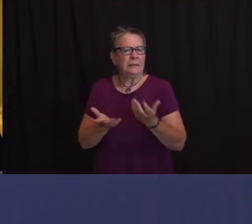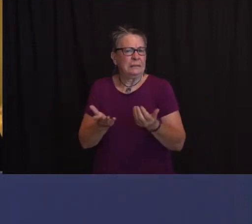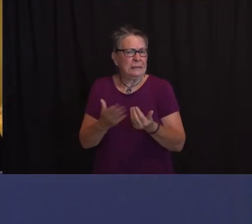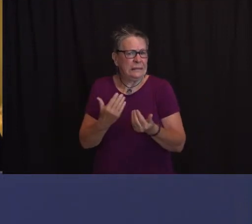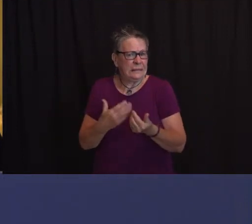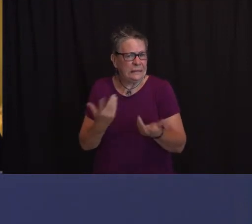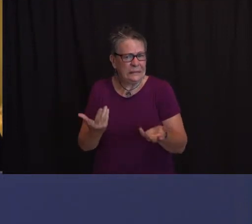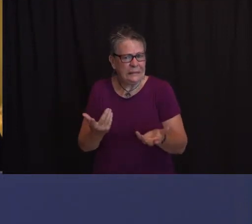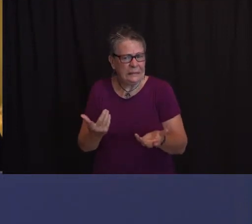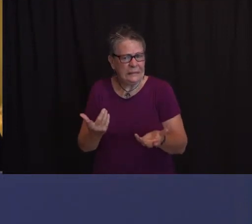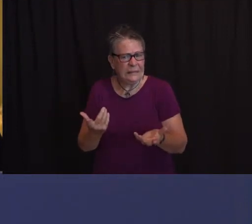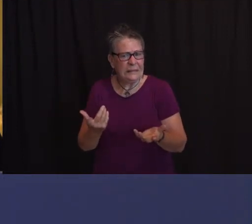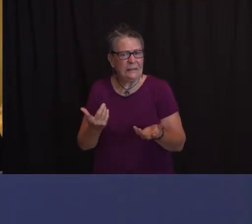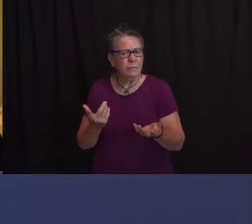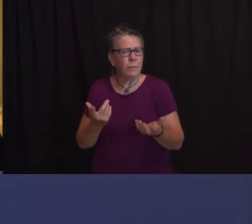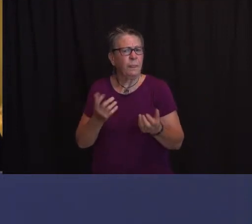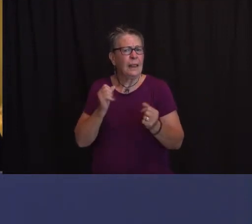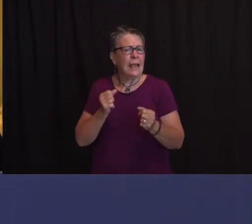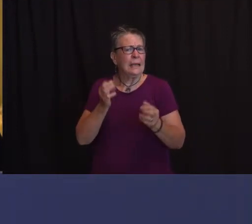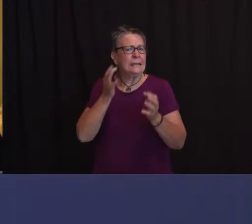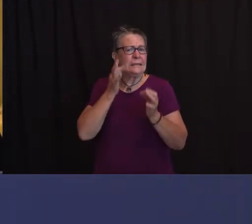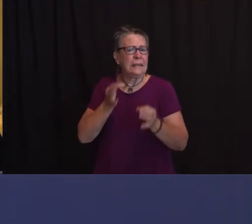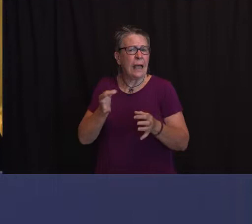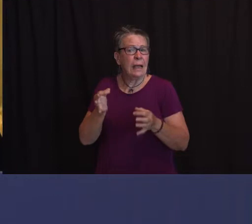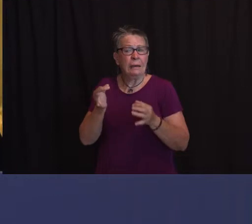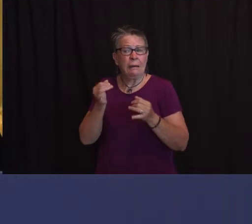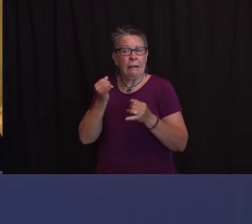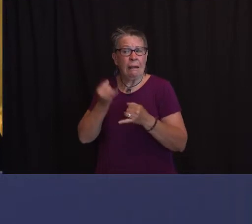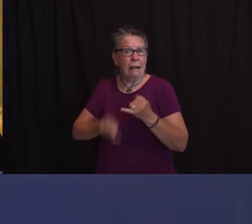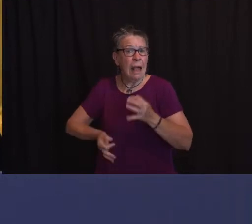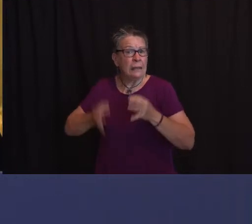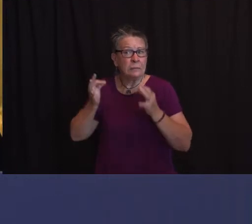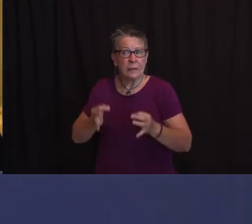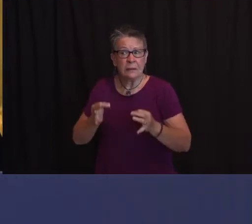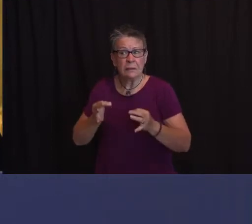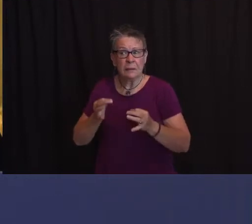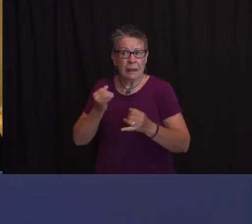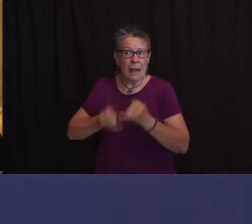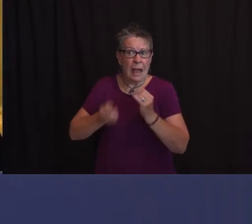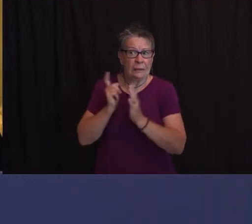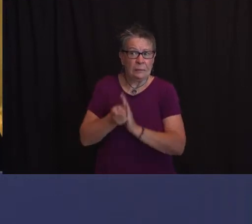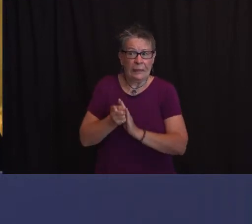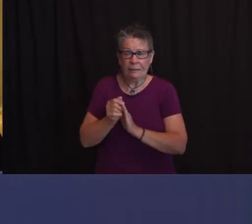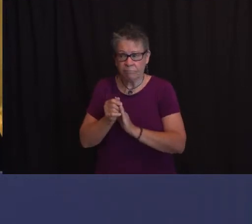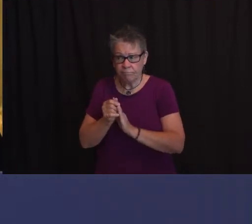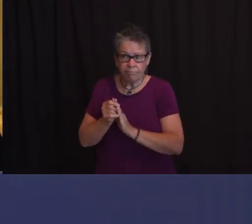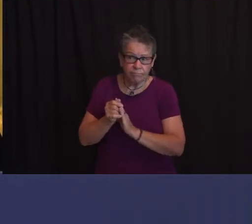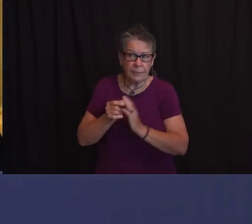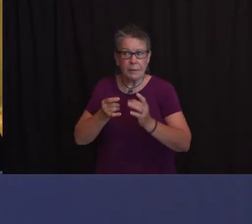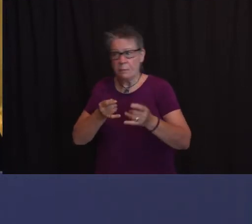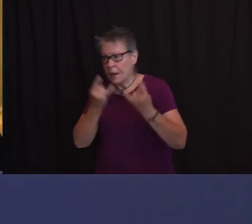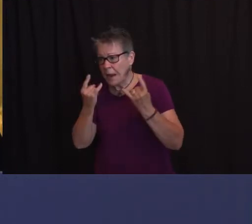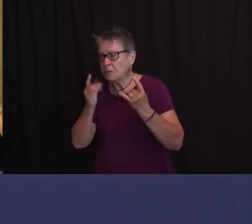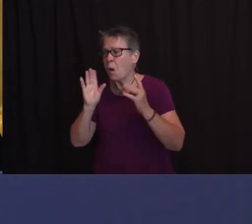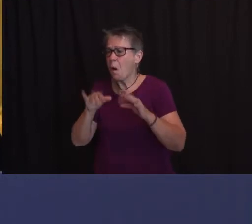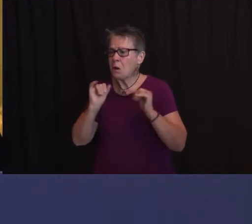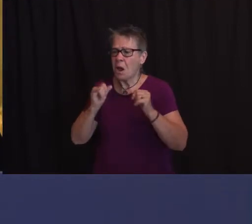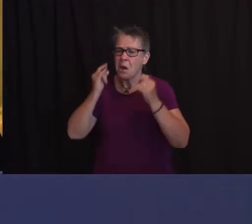recommendations. Any school district has the ability to tweak that based on their local circumstances, and that's